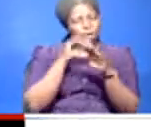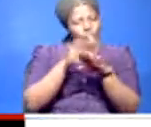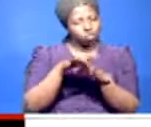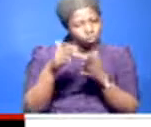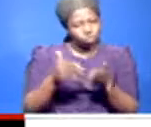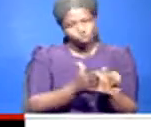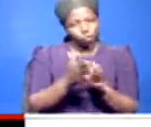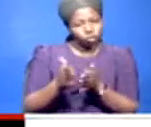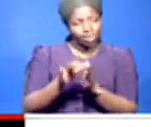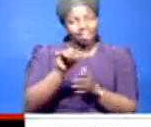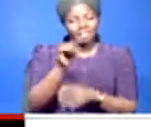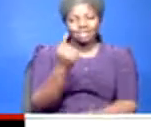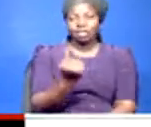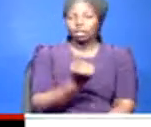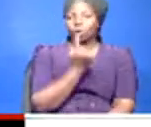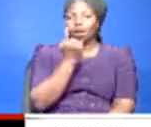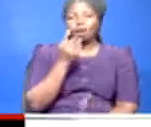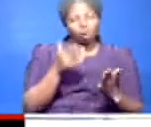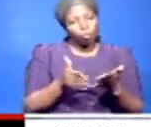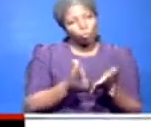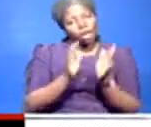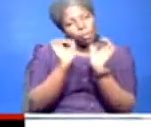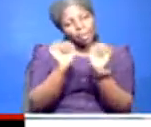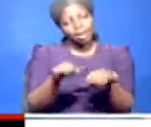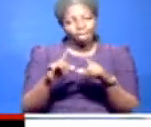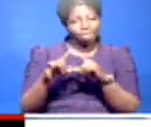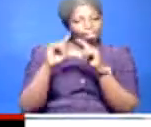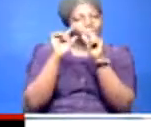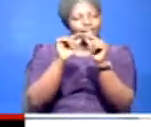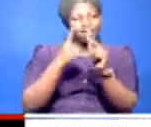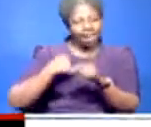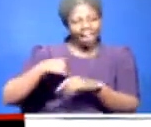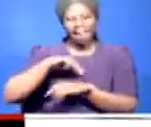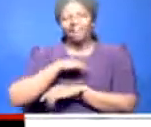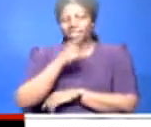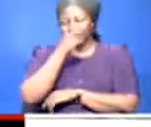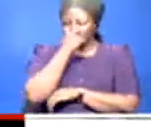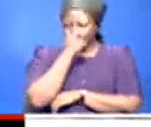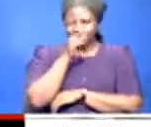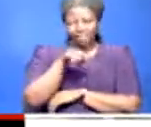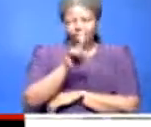is the only way. We can only say we wish him all the best. And